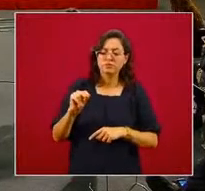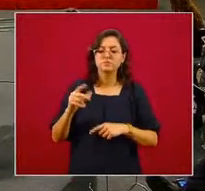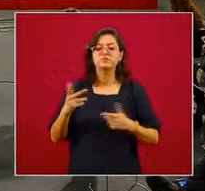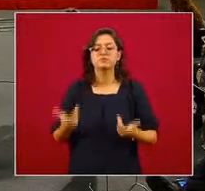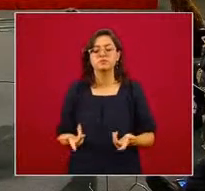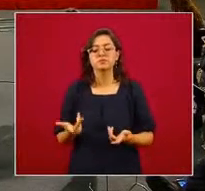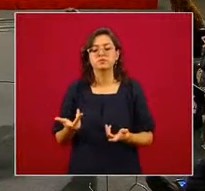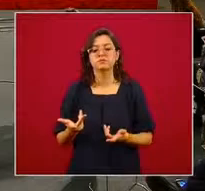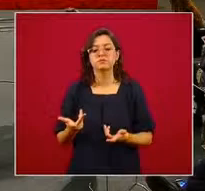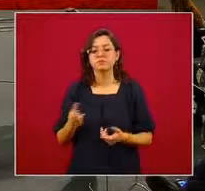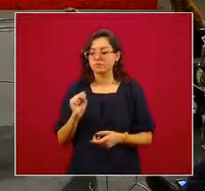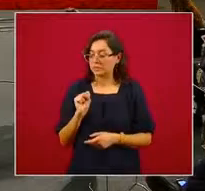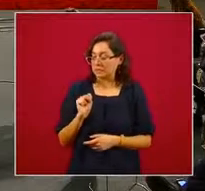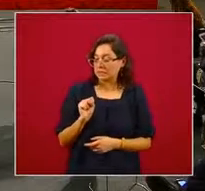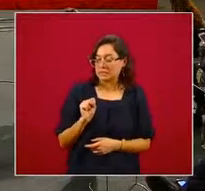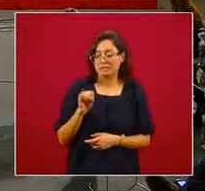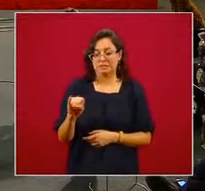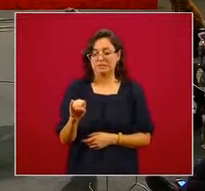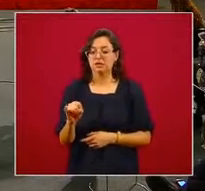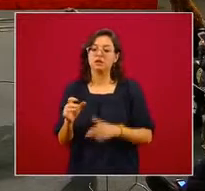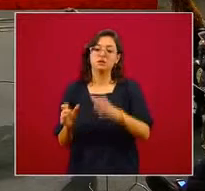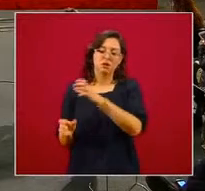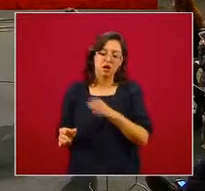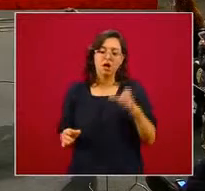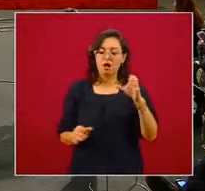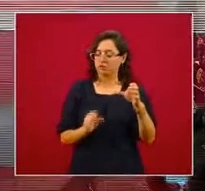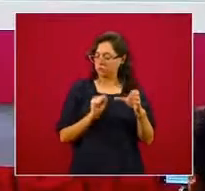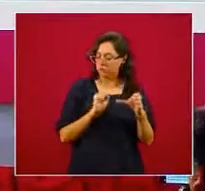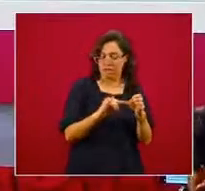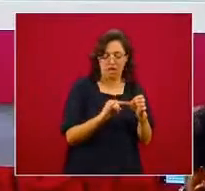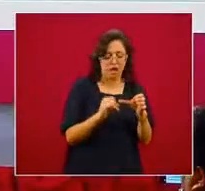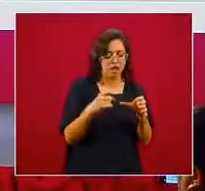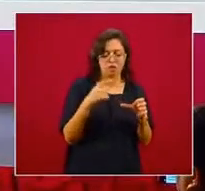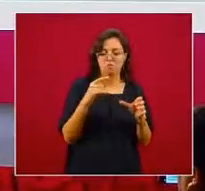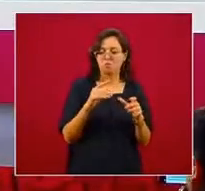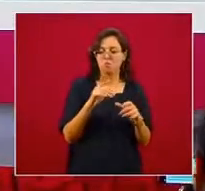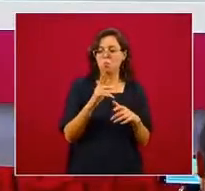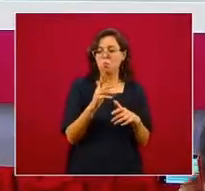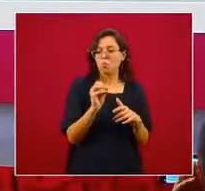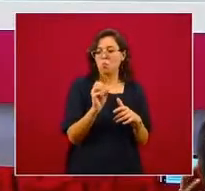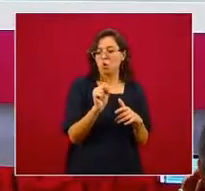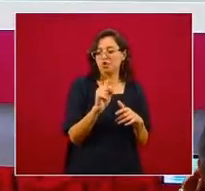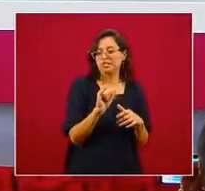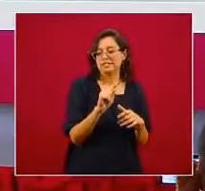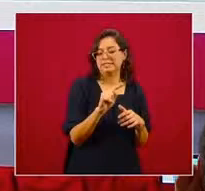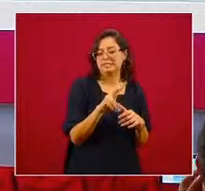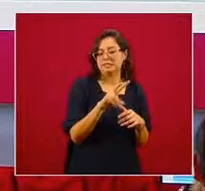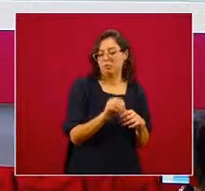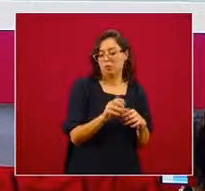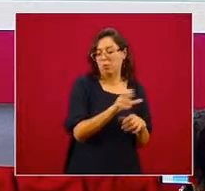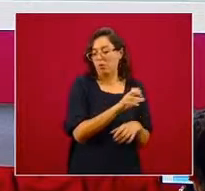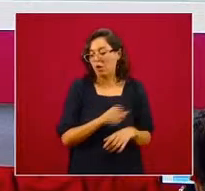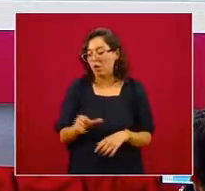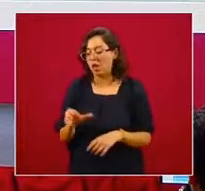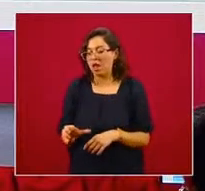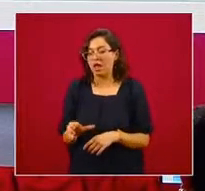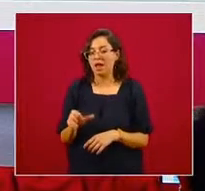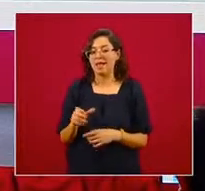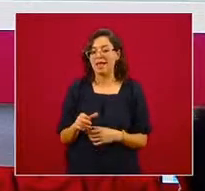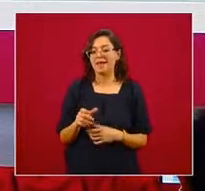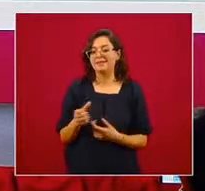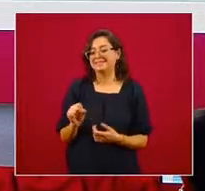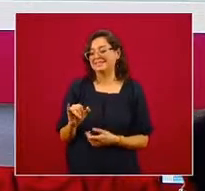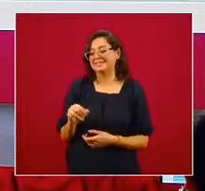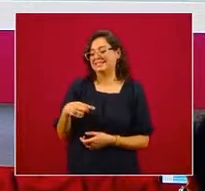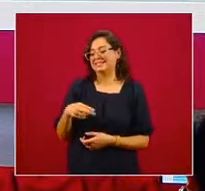suspected cases. You will see the confirmed cases reported as positive